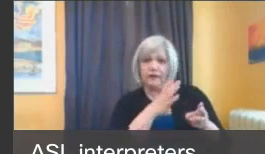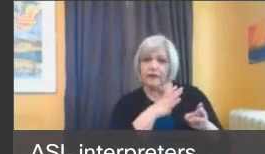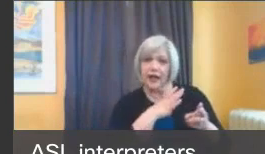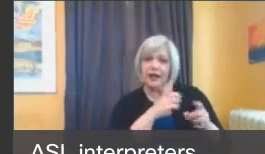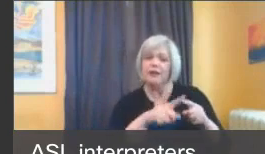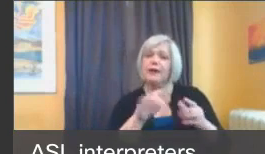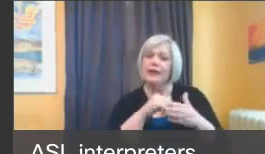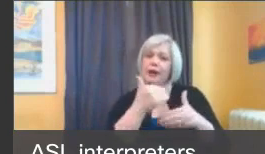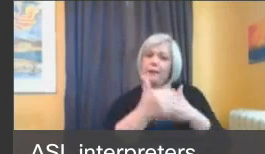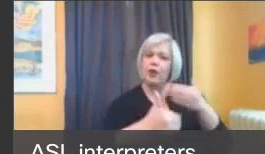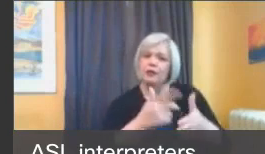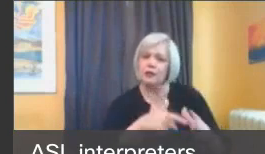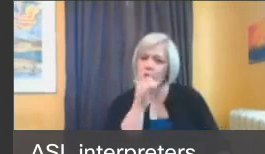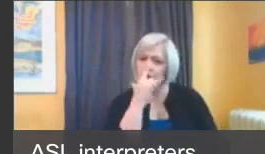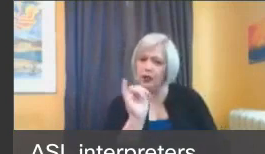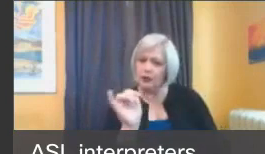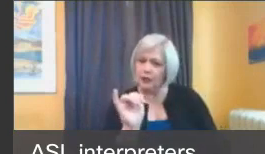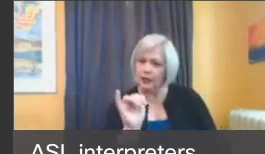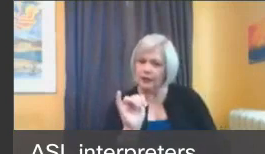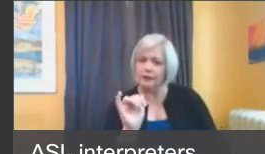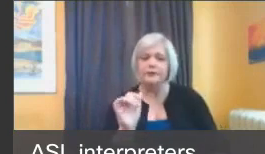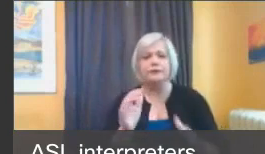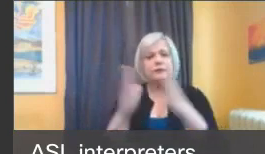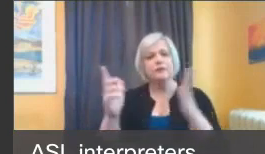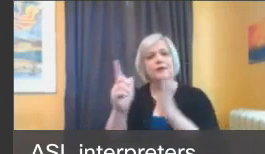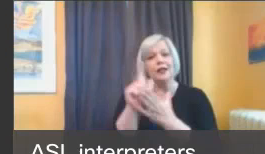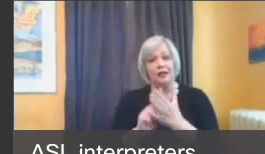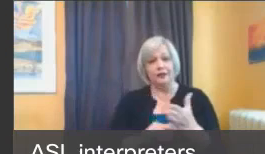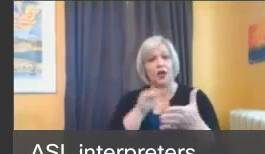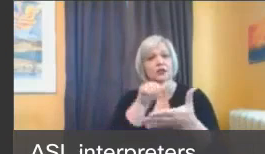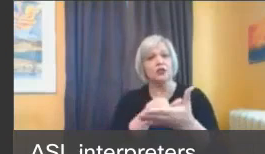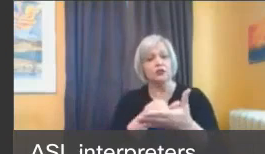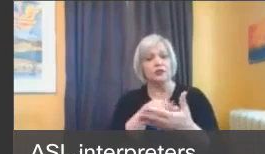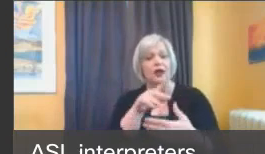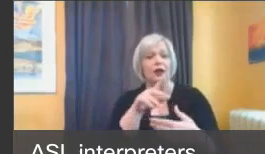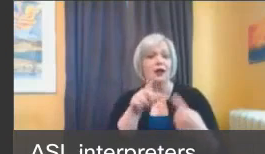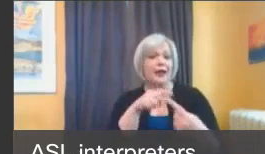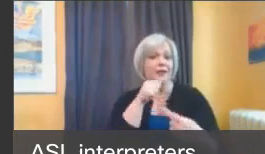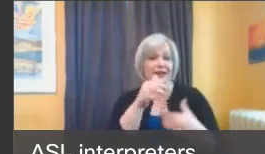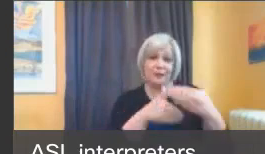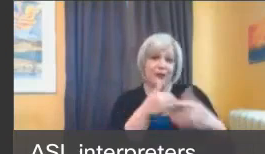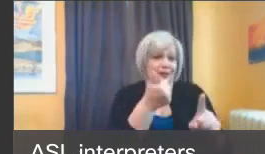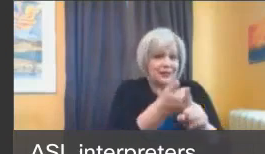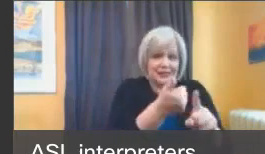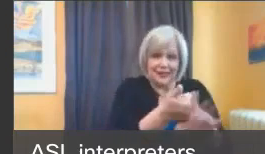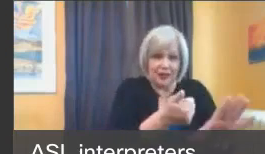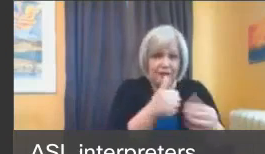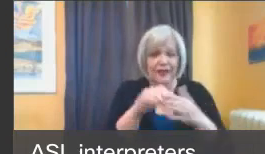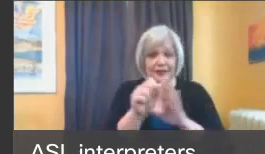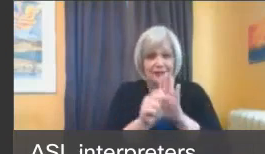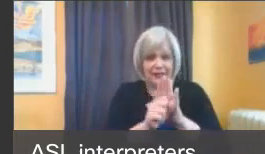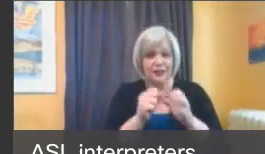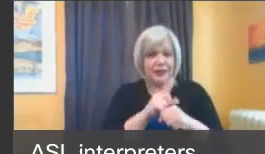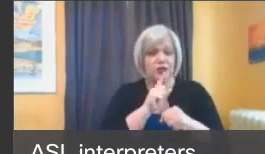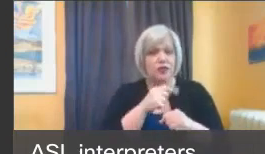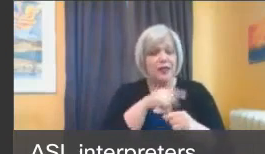is undertaken. And in fact, a lot of litigation centers around not the process itself, right? Not the fact that states are ensuring that their voter